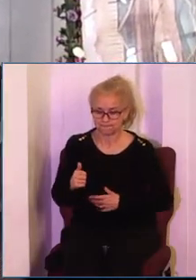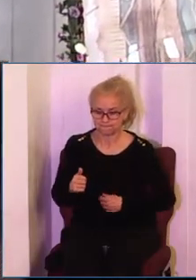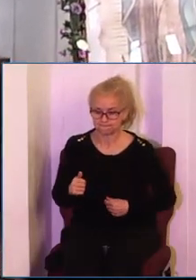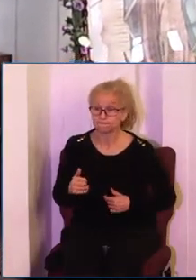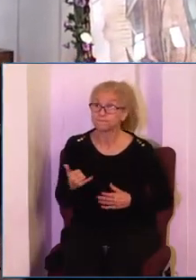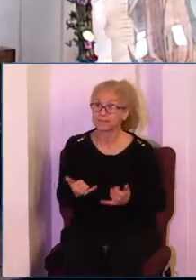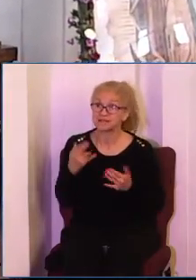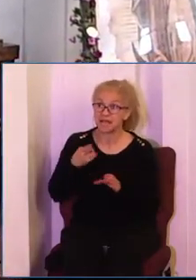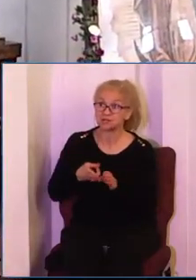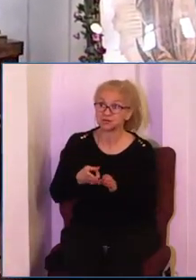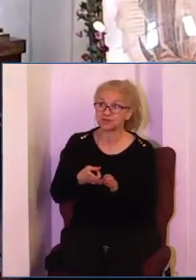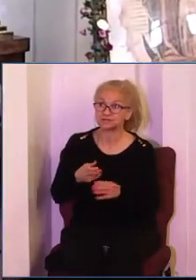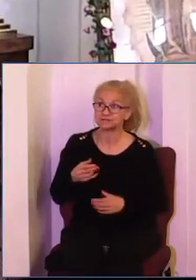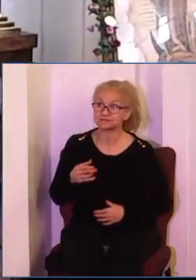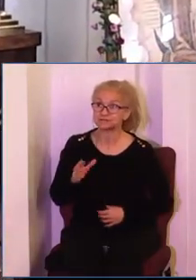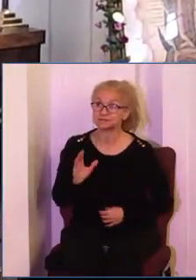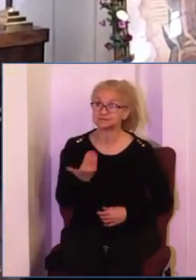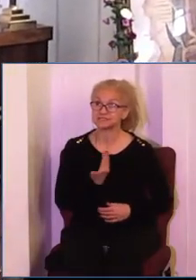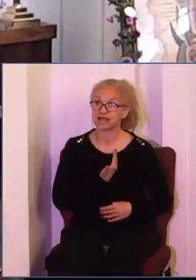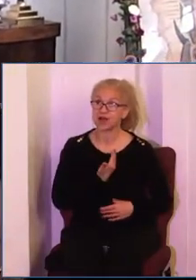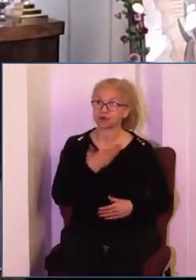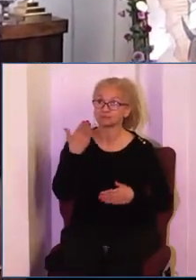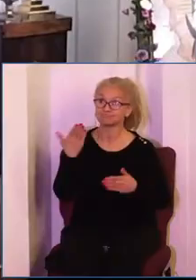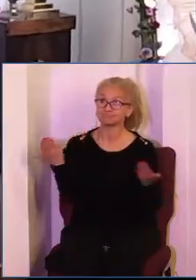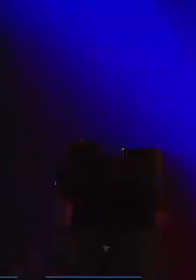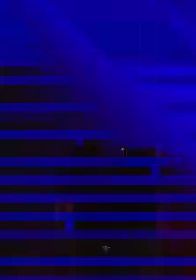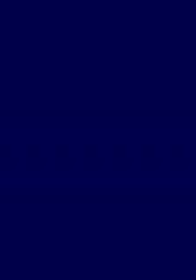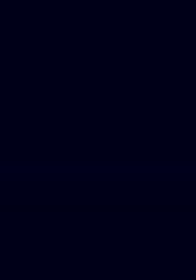Now join us in our closing song.